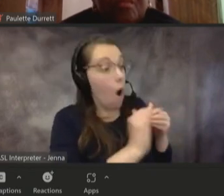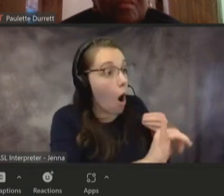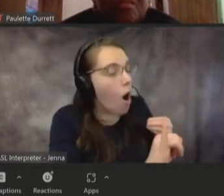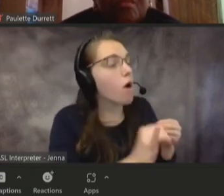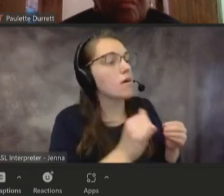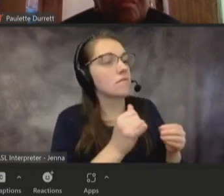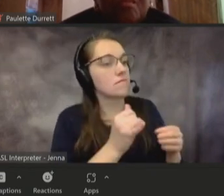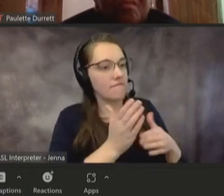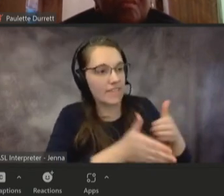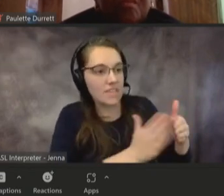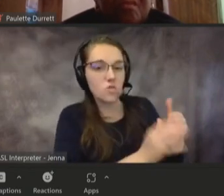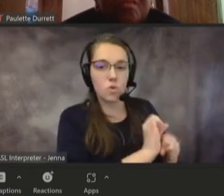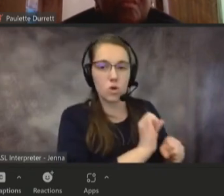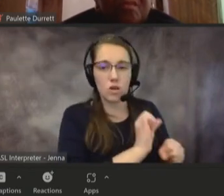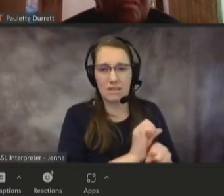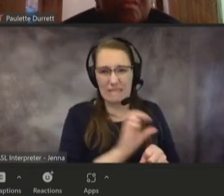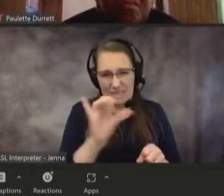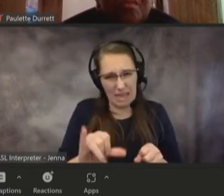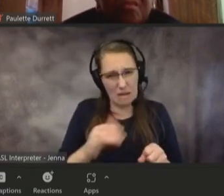Commissioner? Yes.